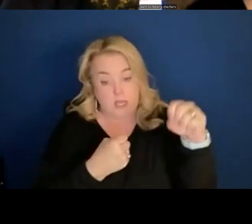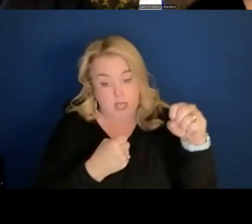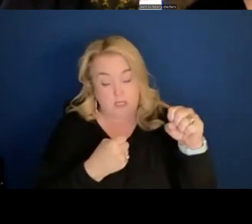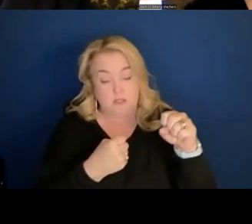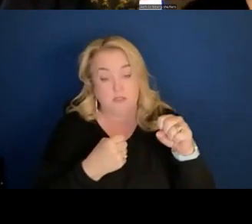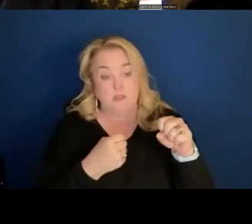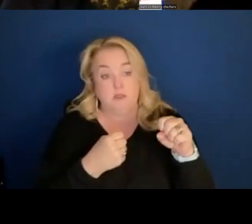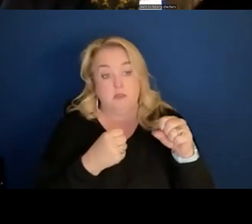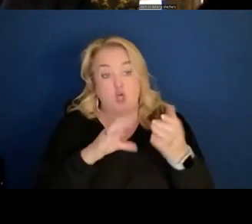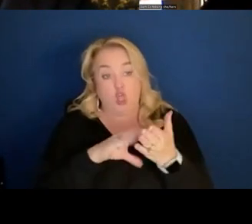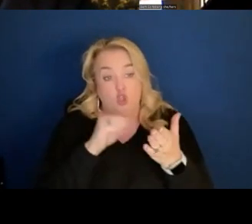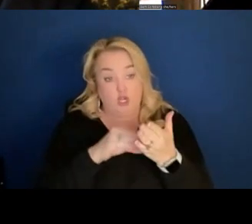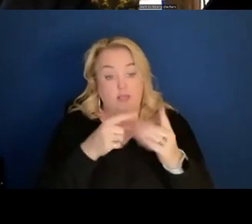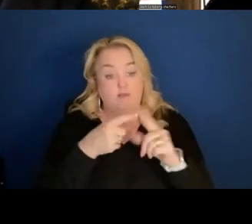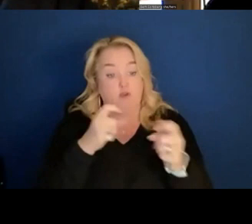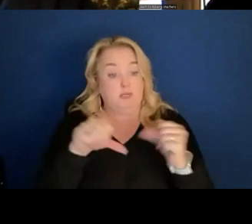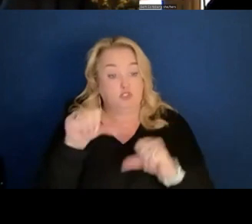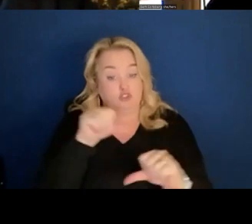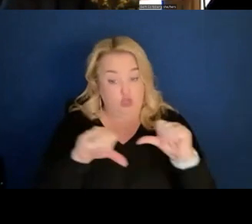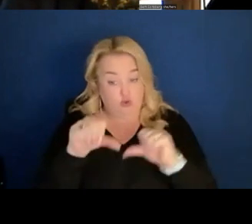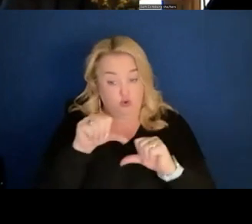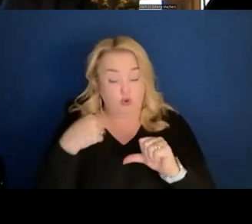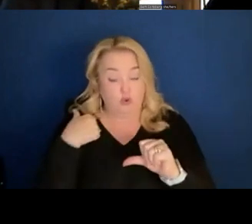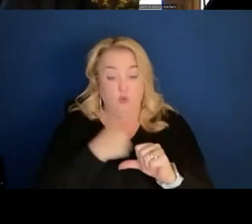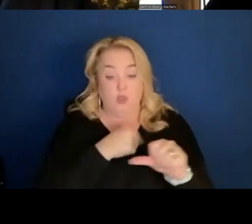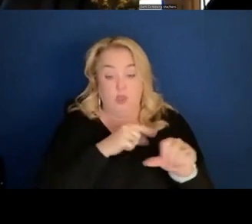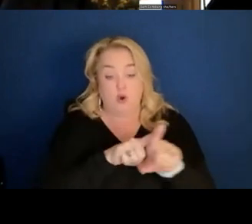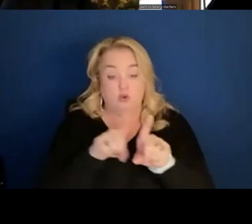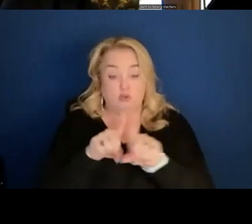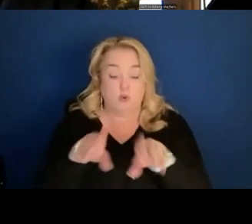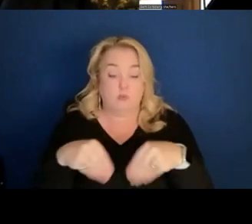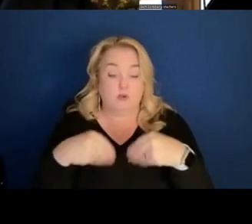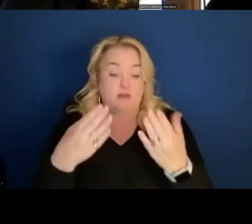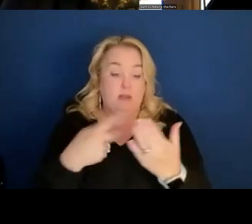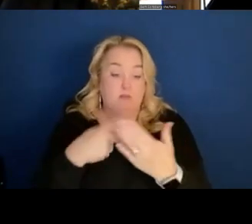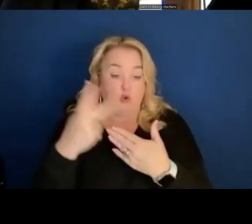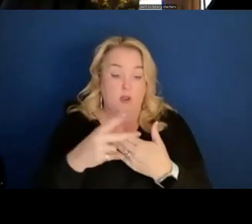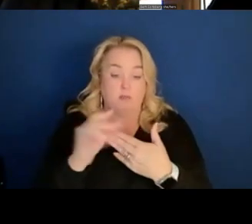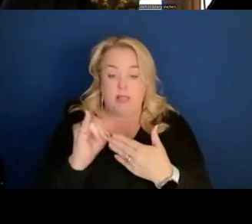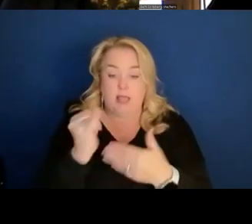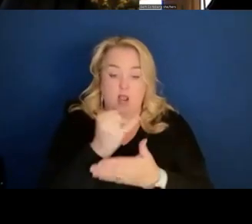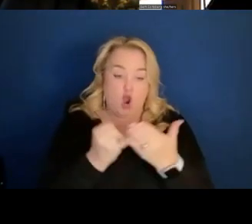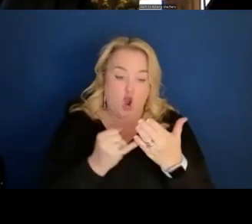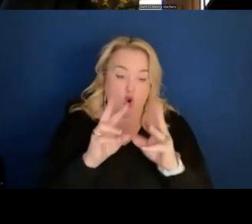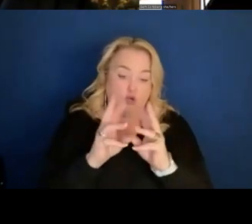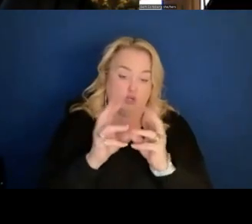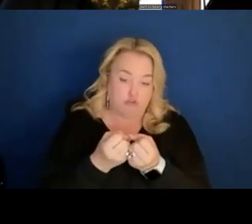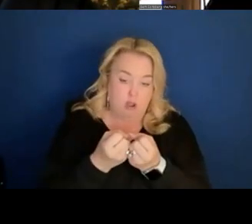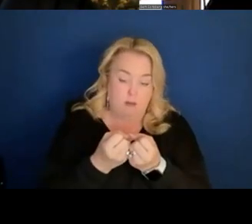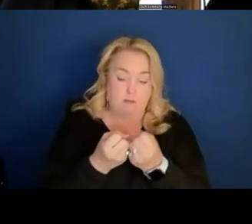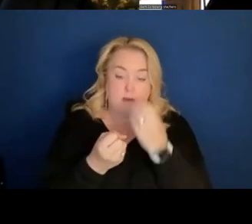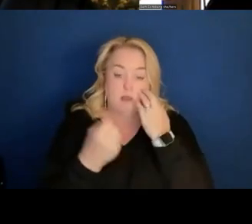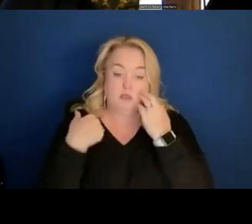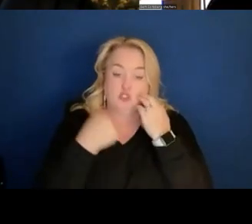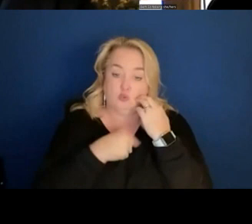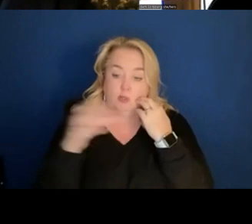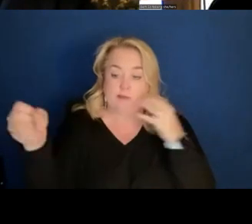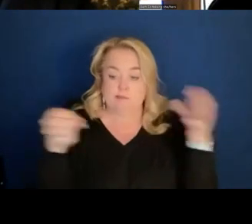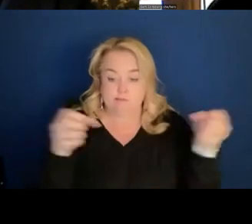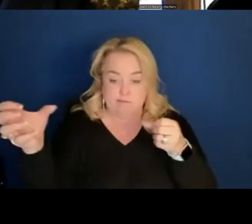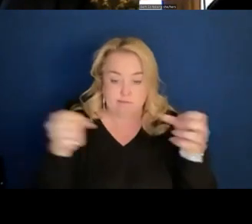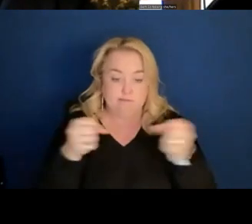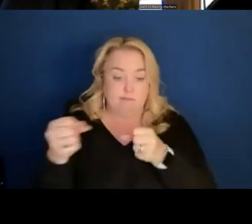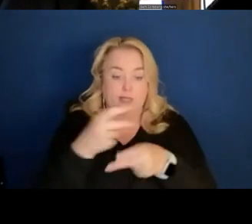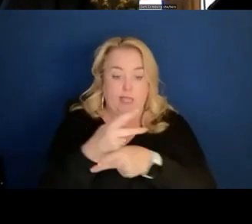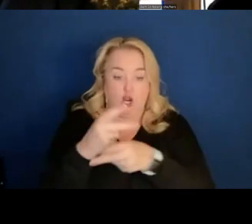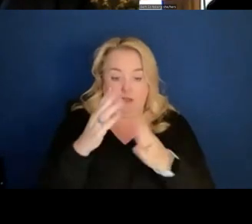and learning from each other, we also offer programs like we have an art workshop for caregivers. So we bring together a group of caregivers